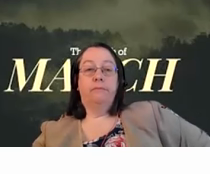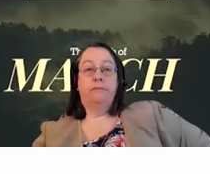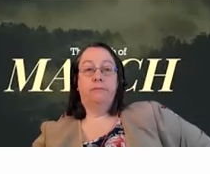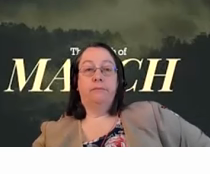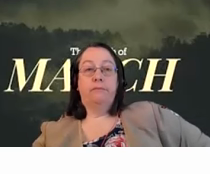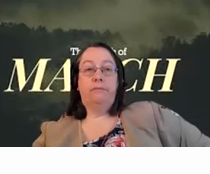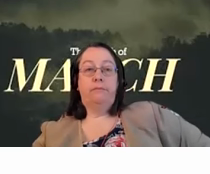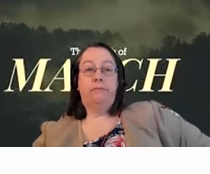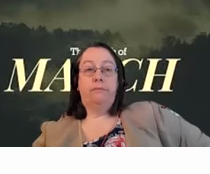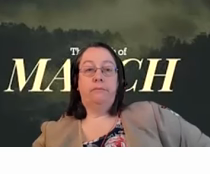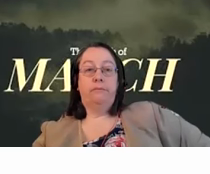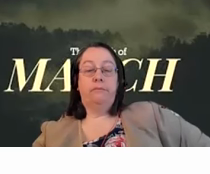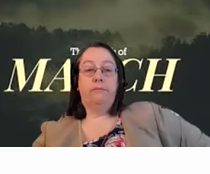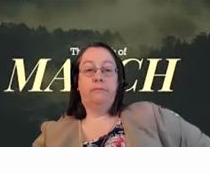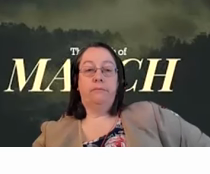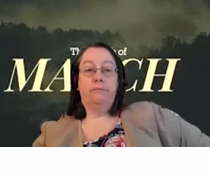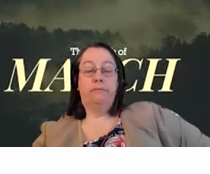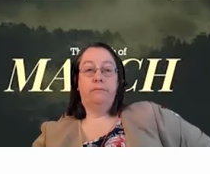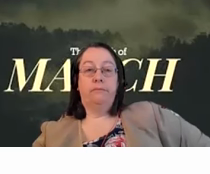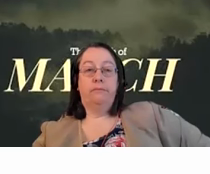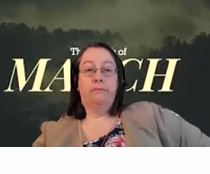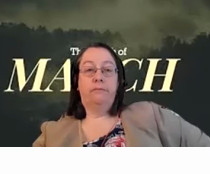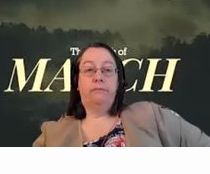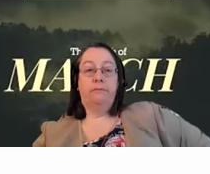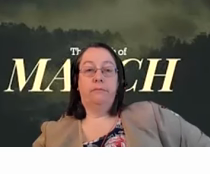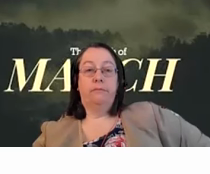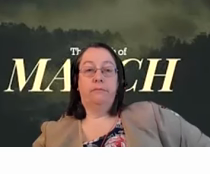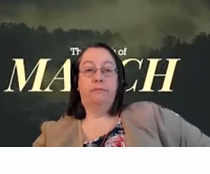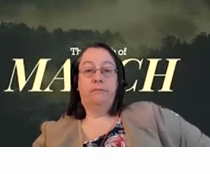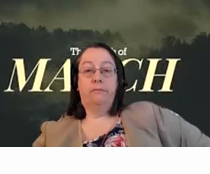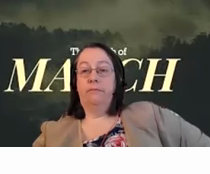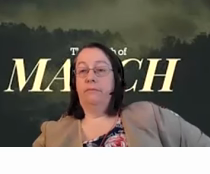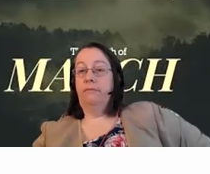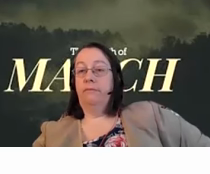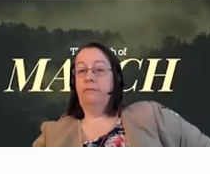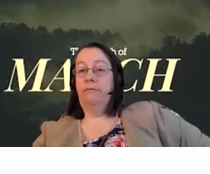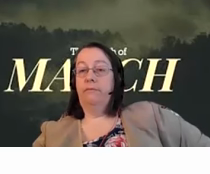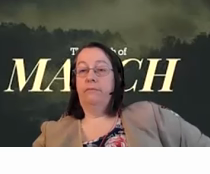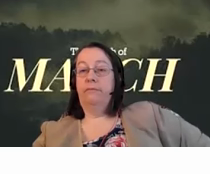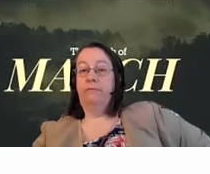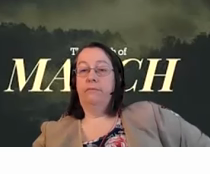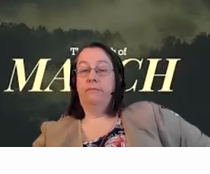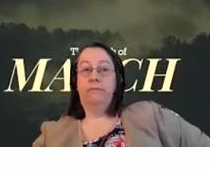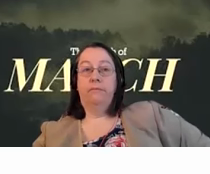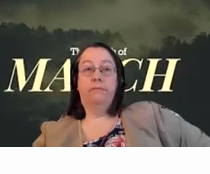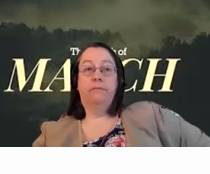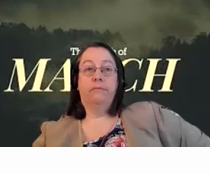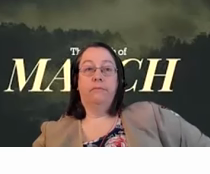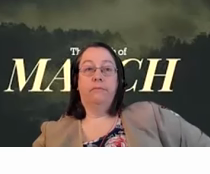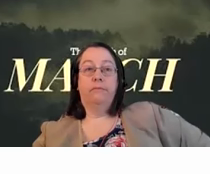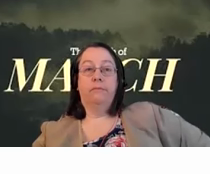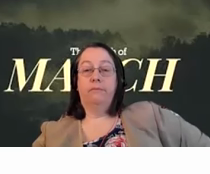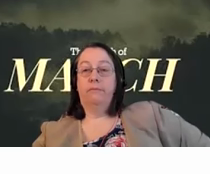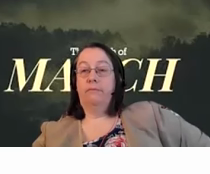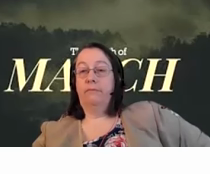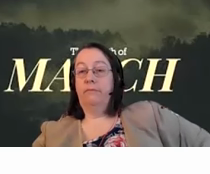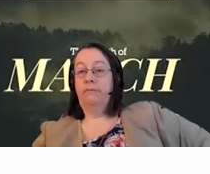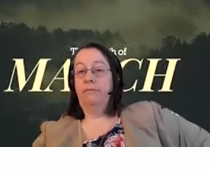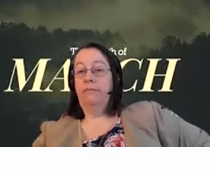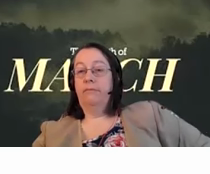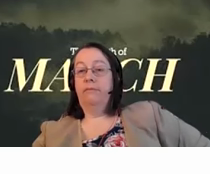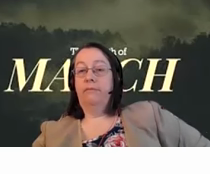Thank you so much, Charlie. I also was watching the clock and you finished so quickly, but I really appreciate